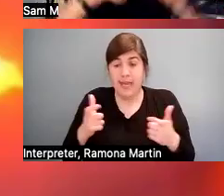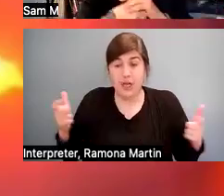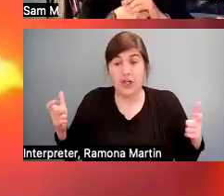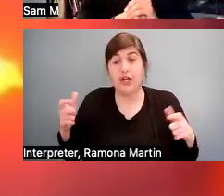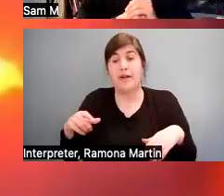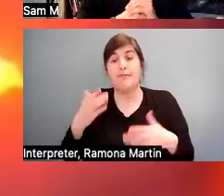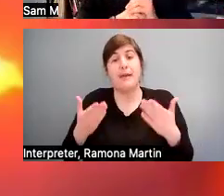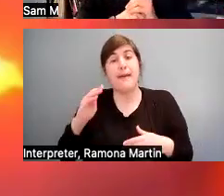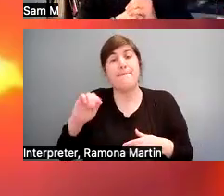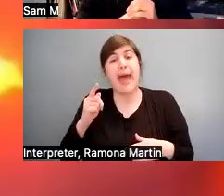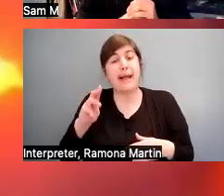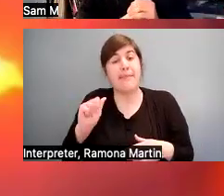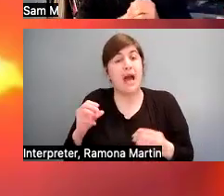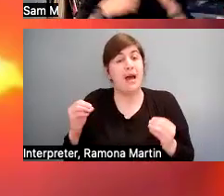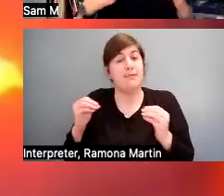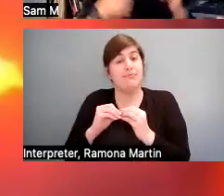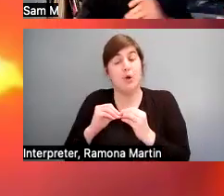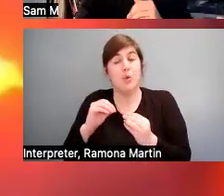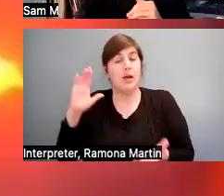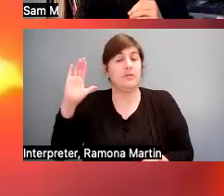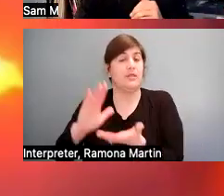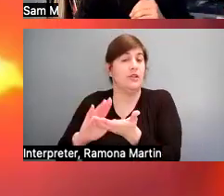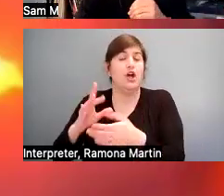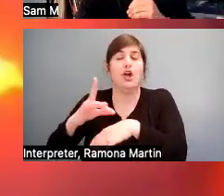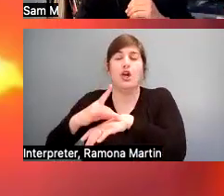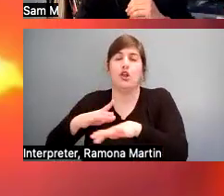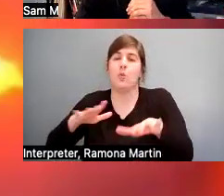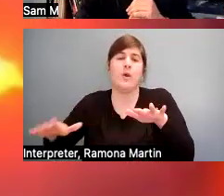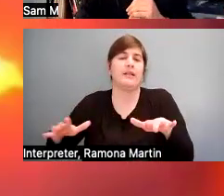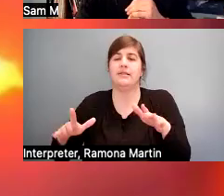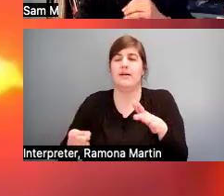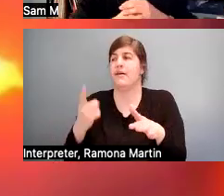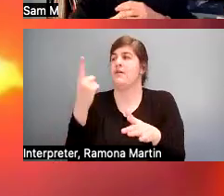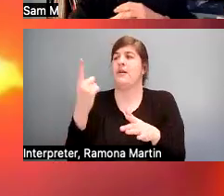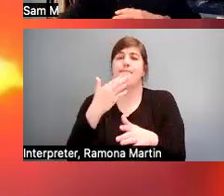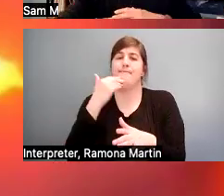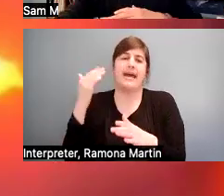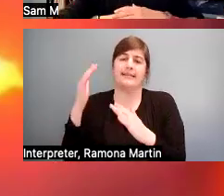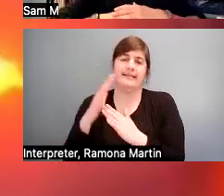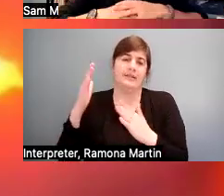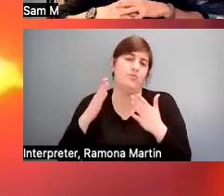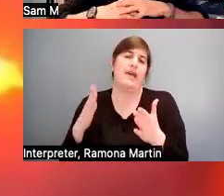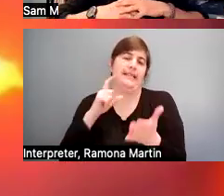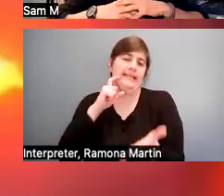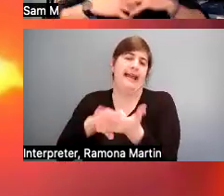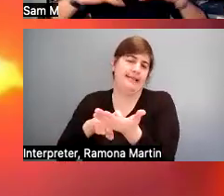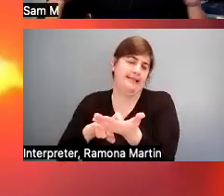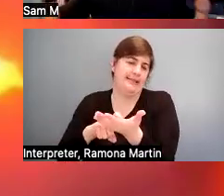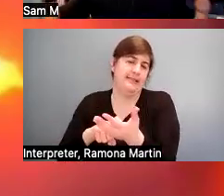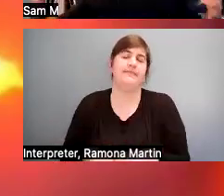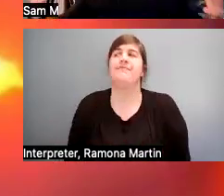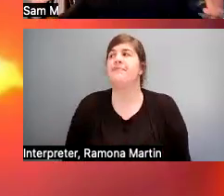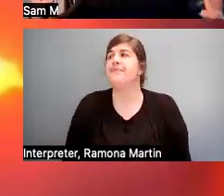might be getting shallower? So earthquakes are probably one of the best ways we detect. Also, volcanoes I'd say